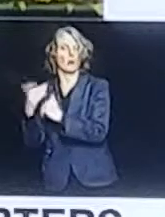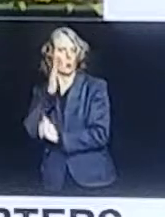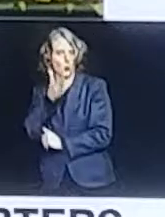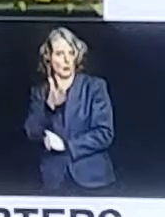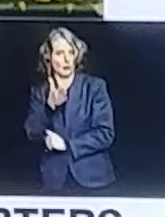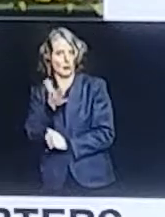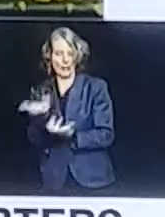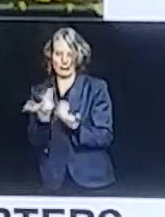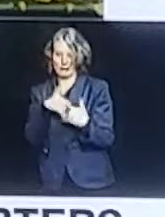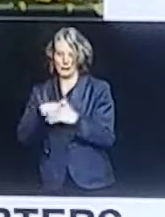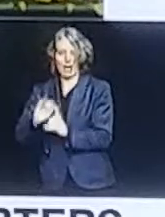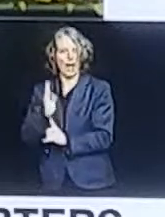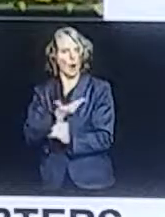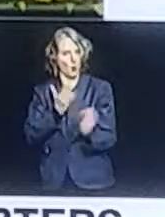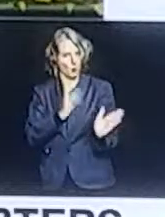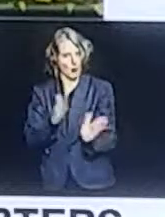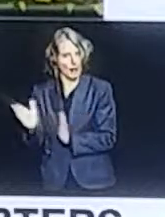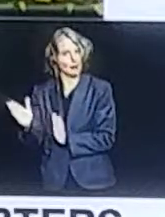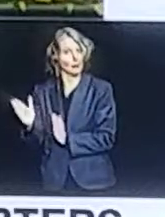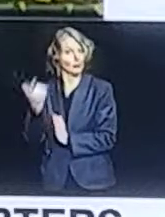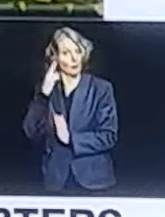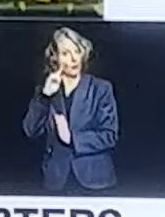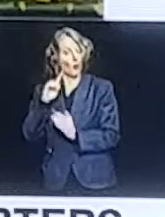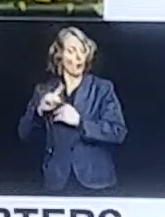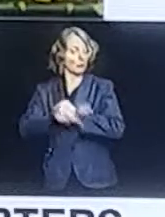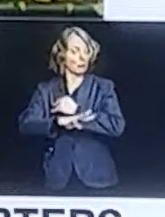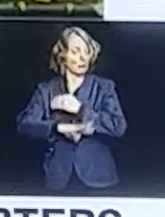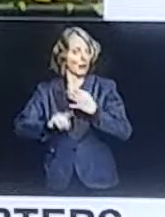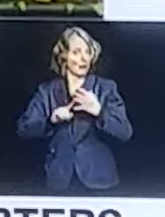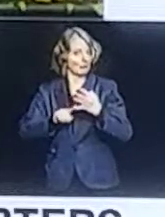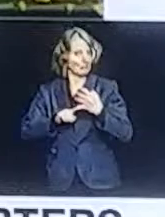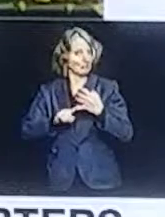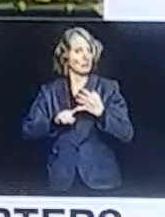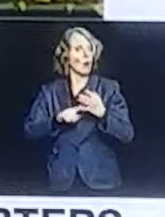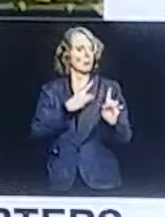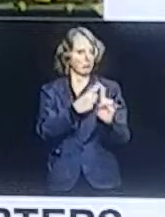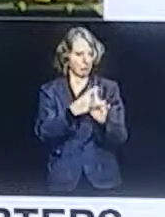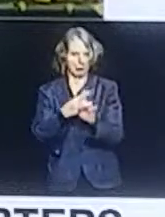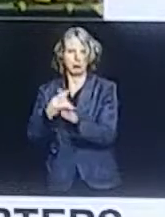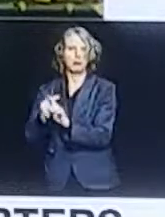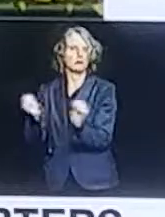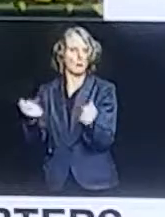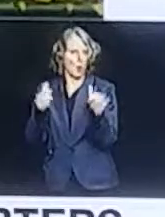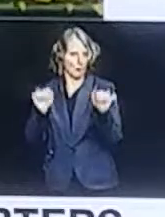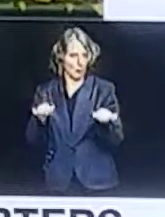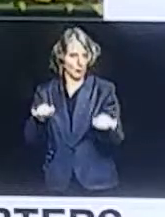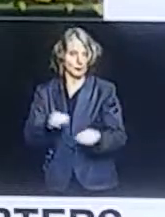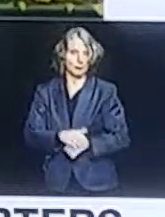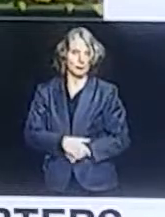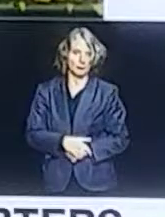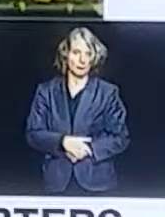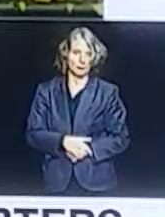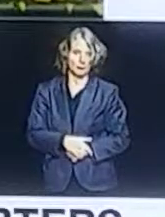is all part of how we're going to ensure that all Canadians get vaccinated before by September.